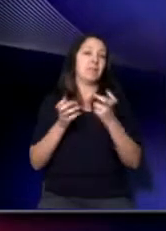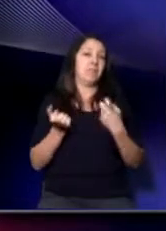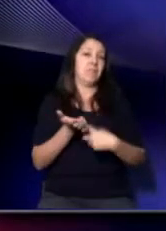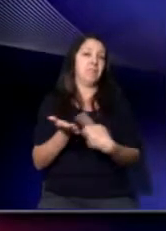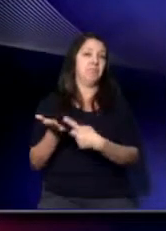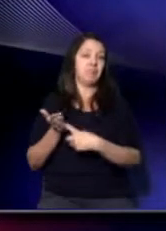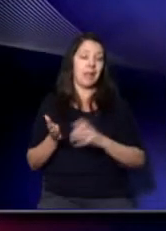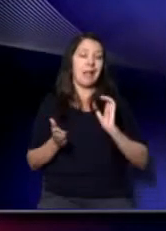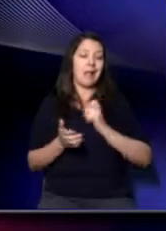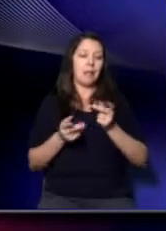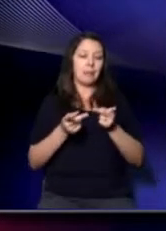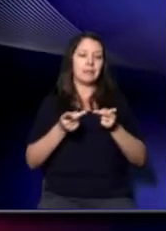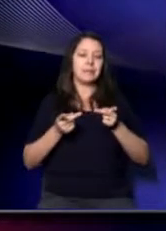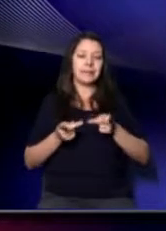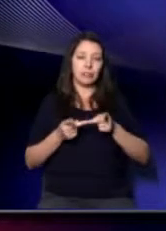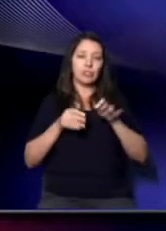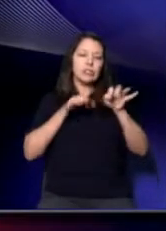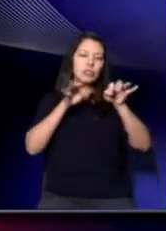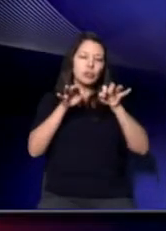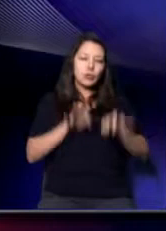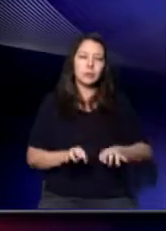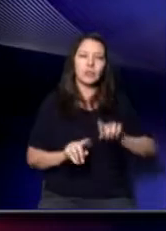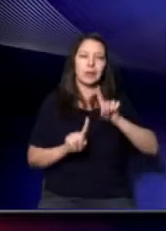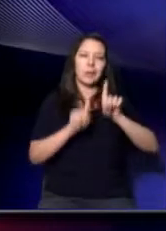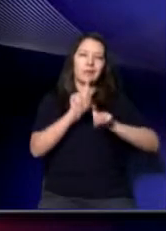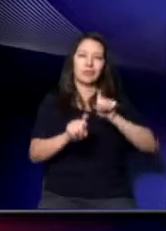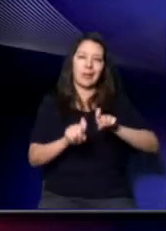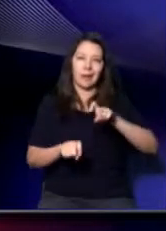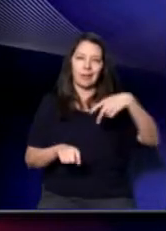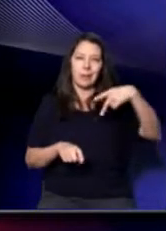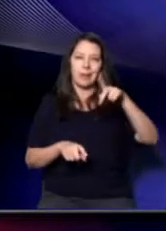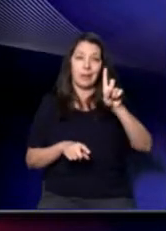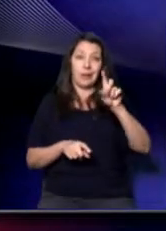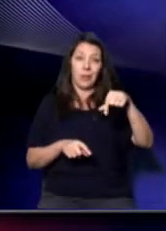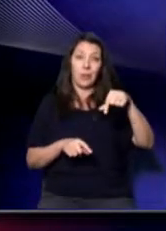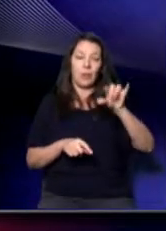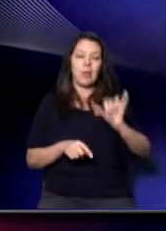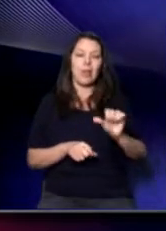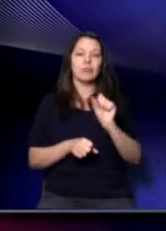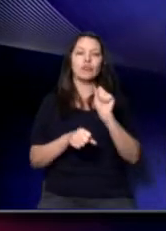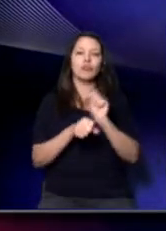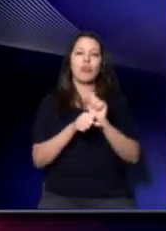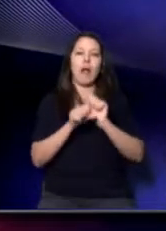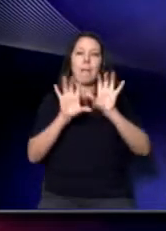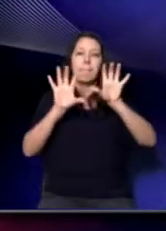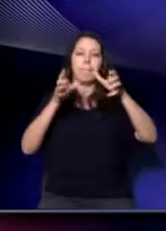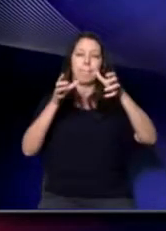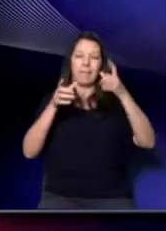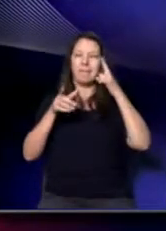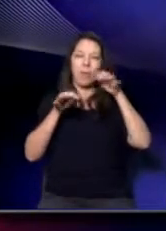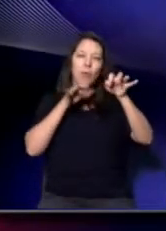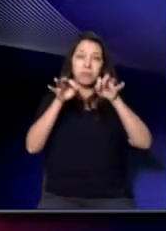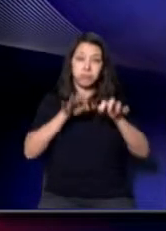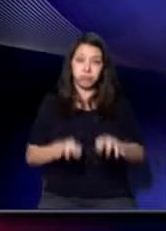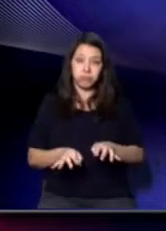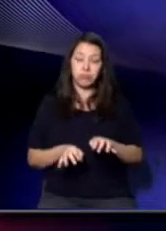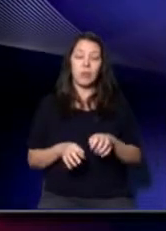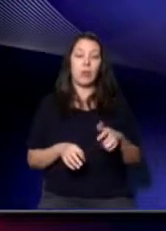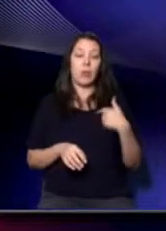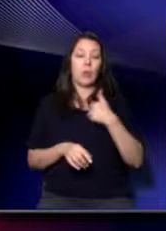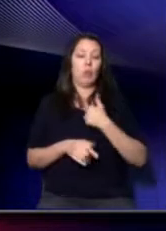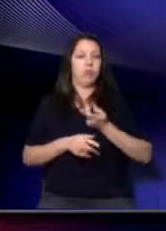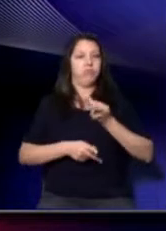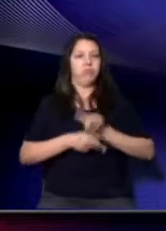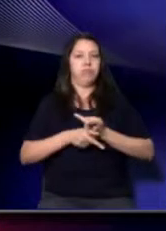position description questionnaires. Those are our actual job classifications or position descriptions that we maintain for